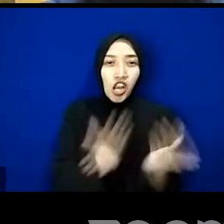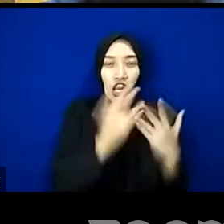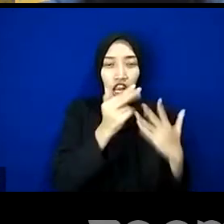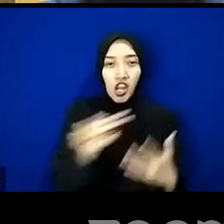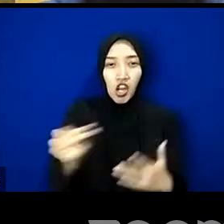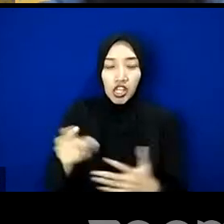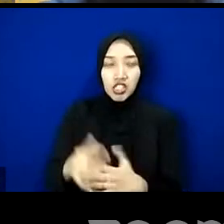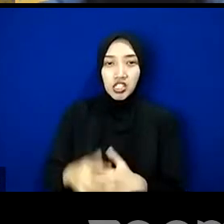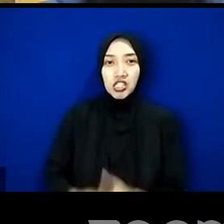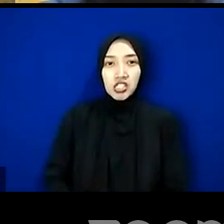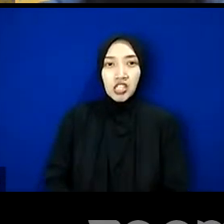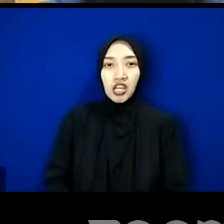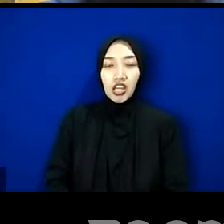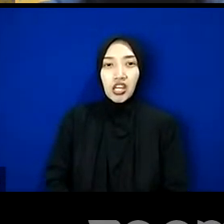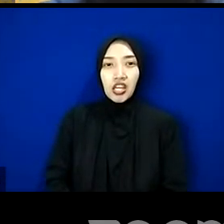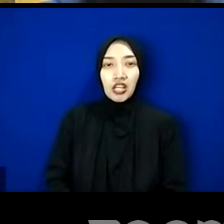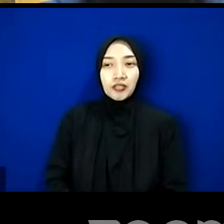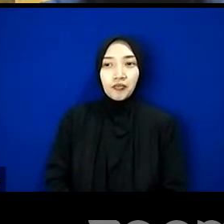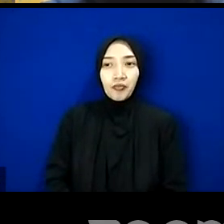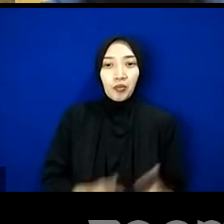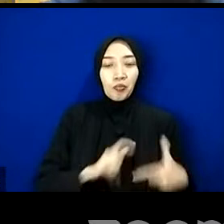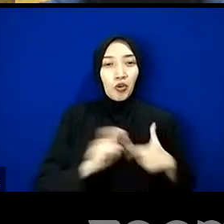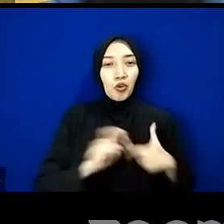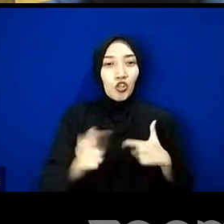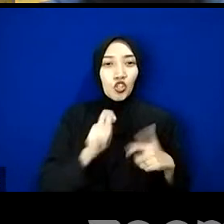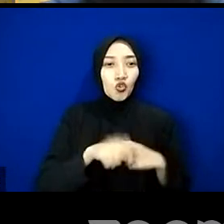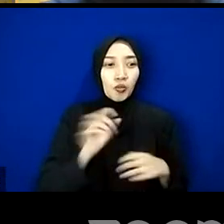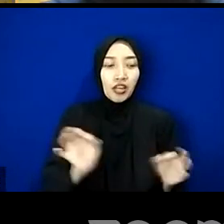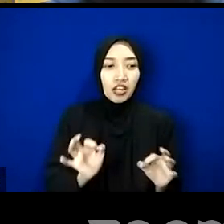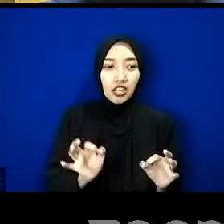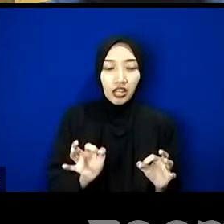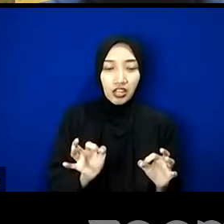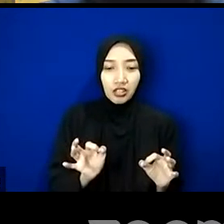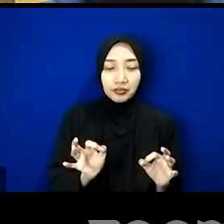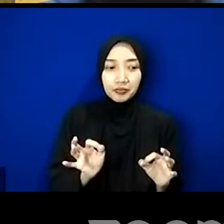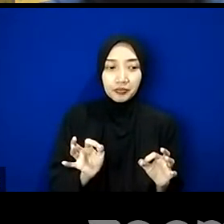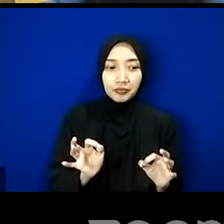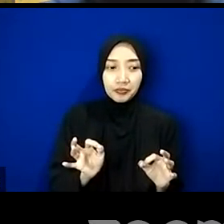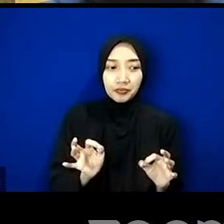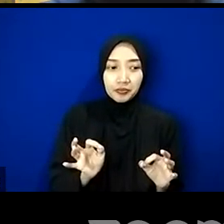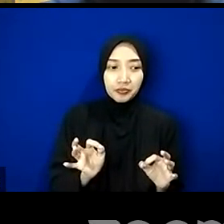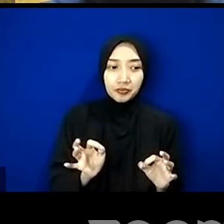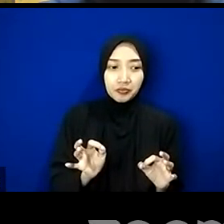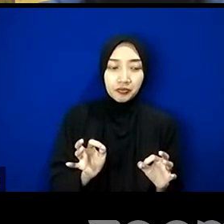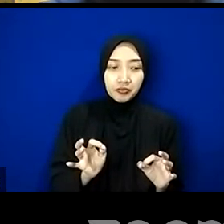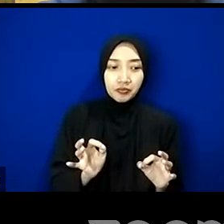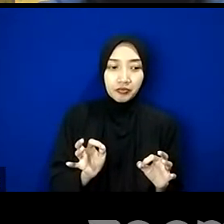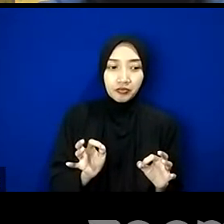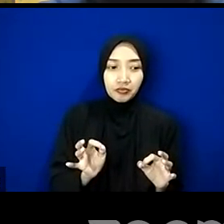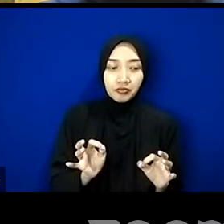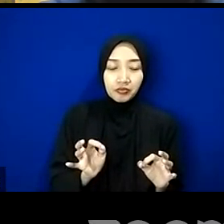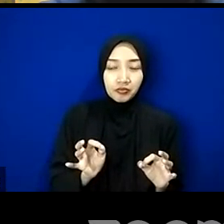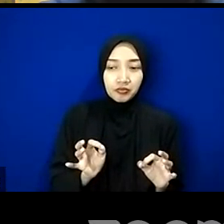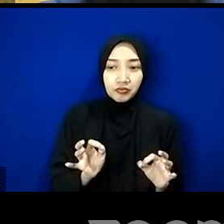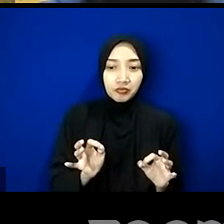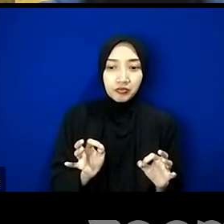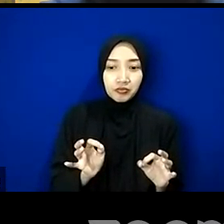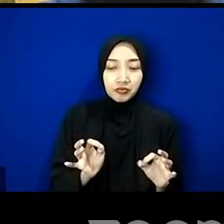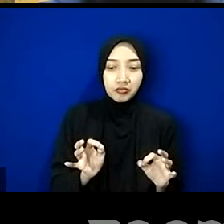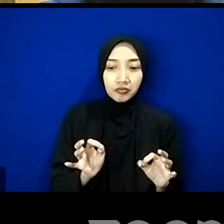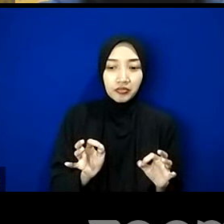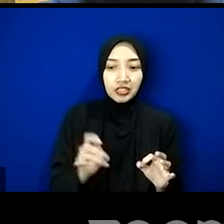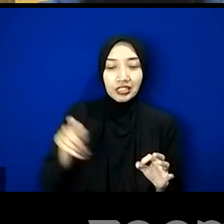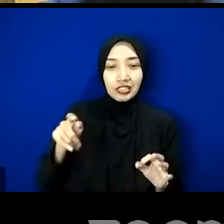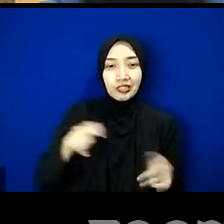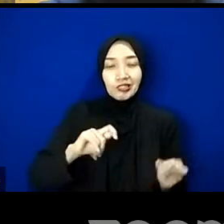can be just eliminated and be killed in circumstances.